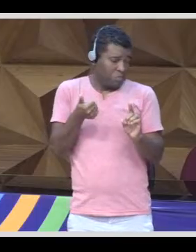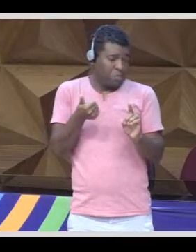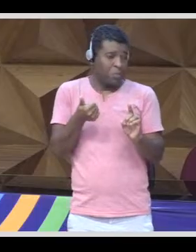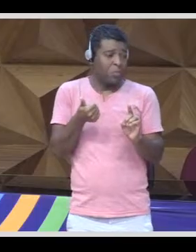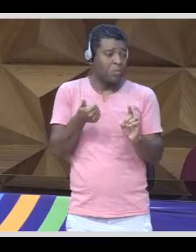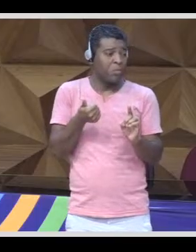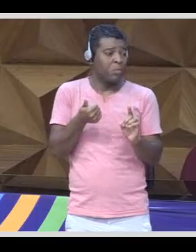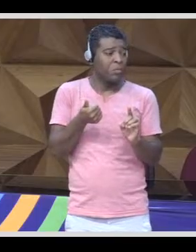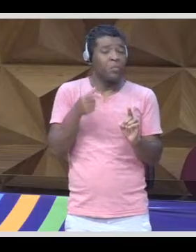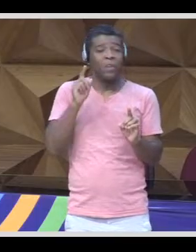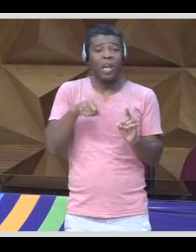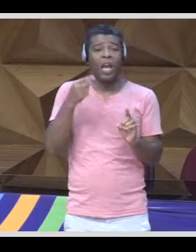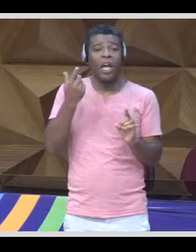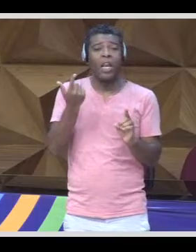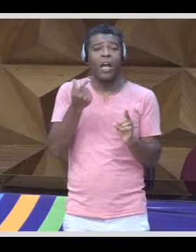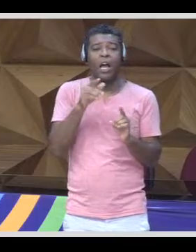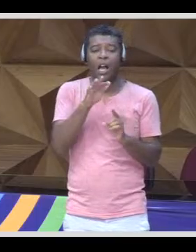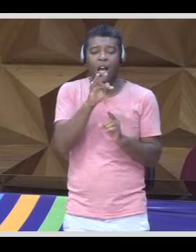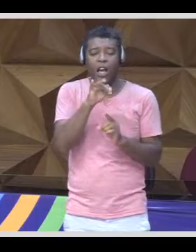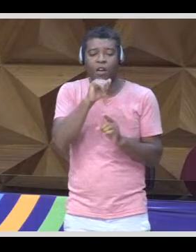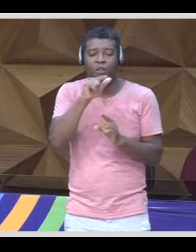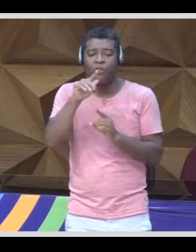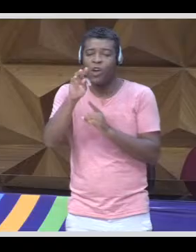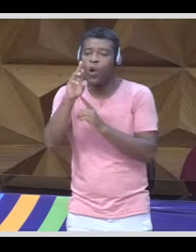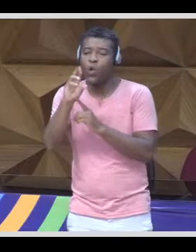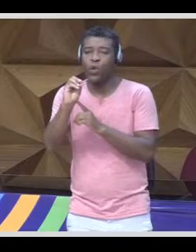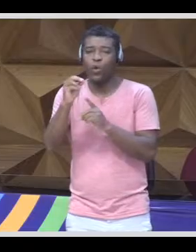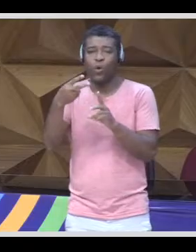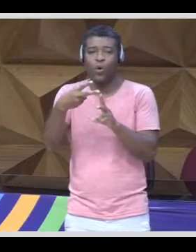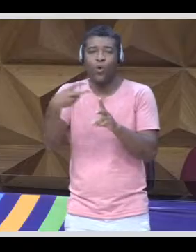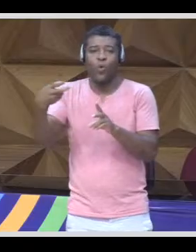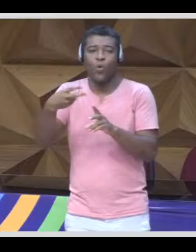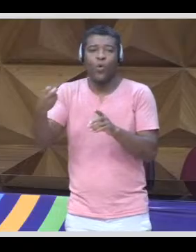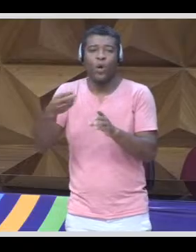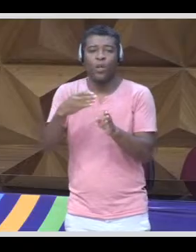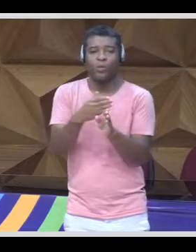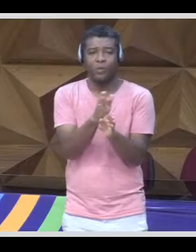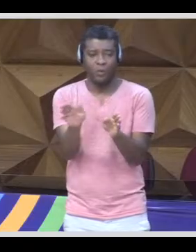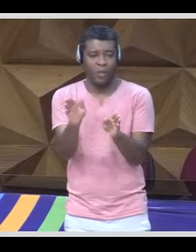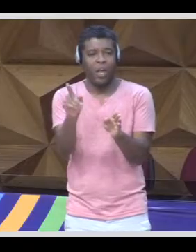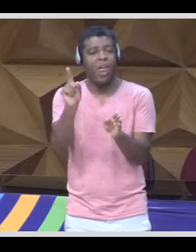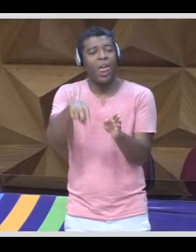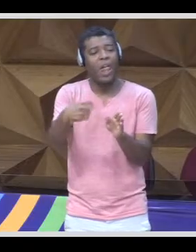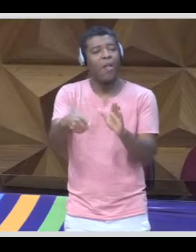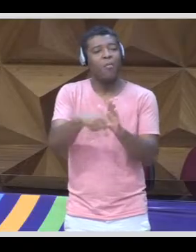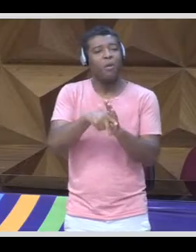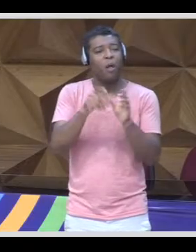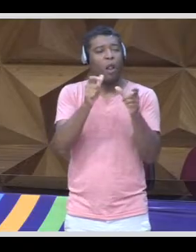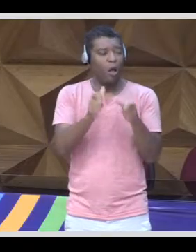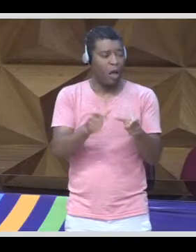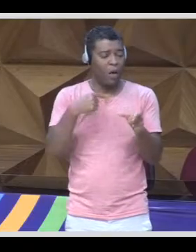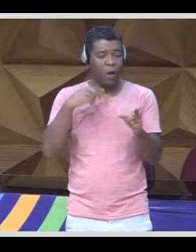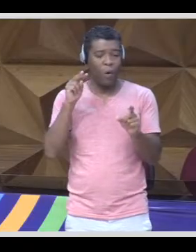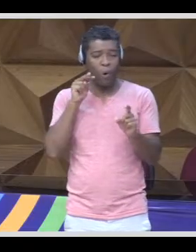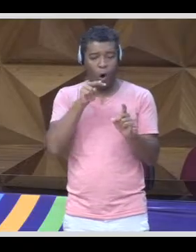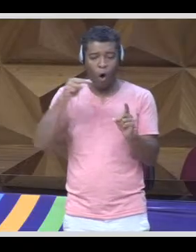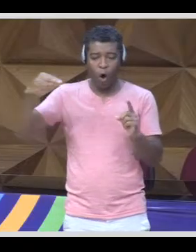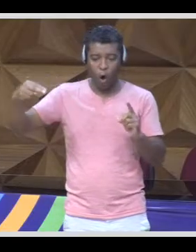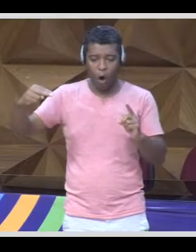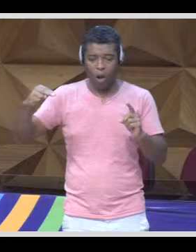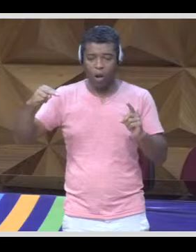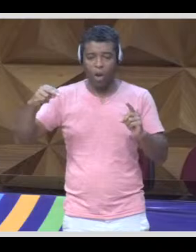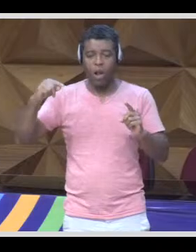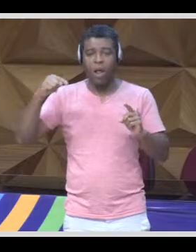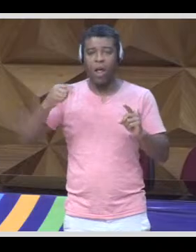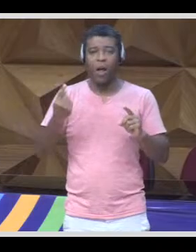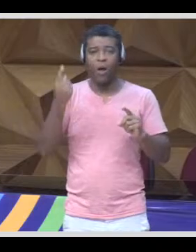following. It's a local method. I look at each edge. I have an edge between user X or ID X. I don't